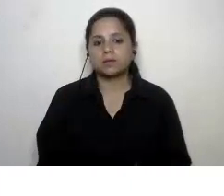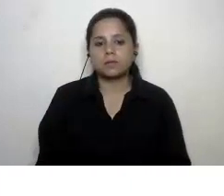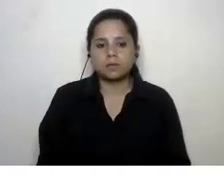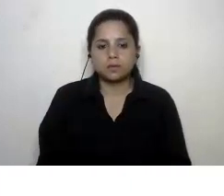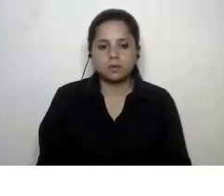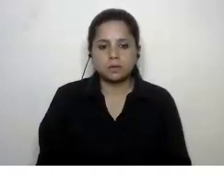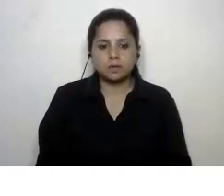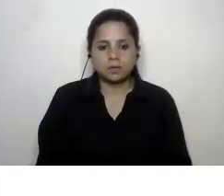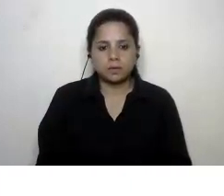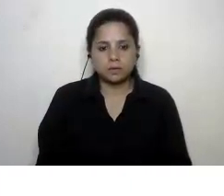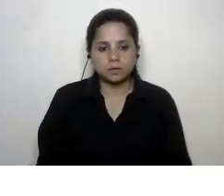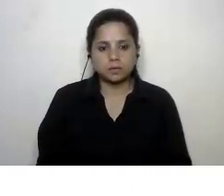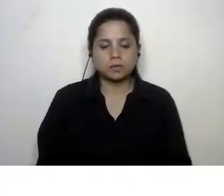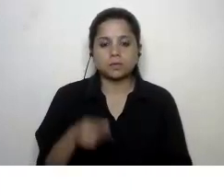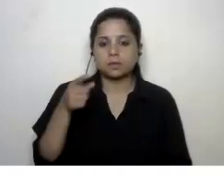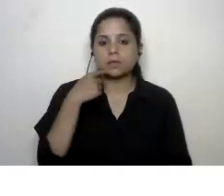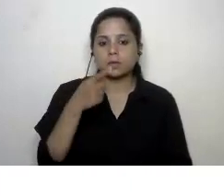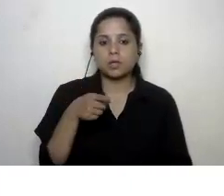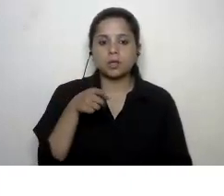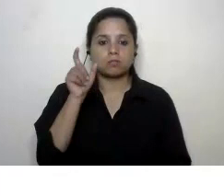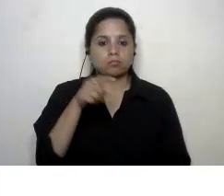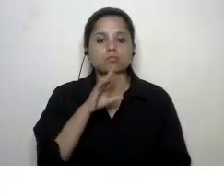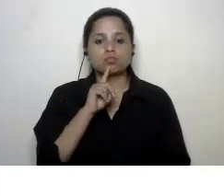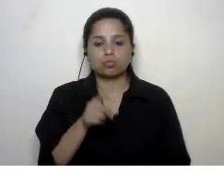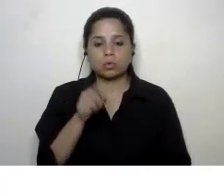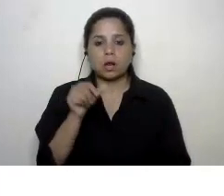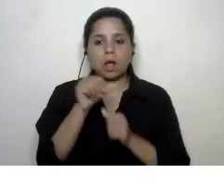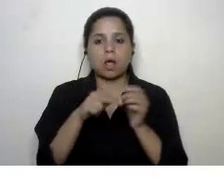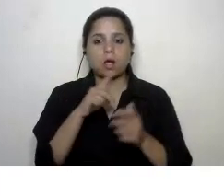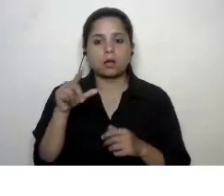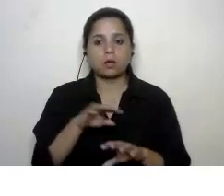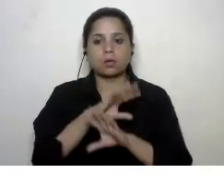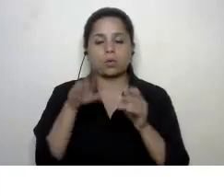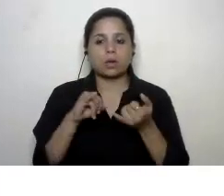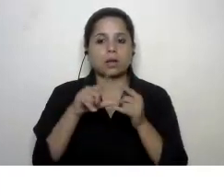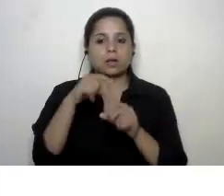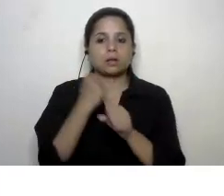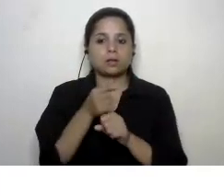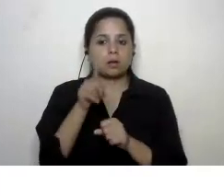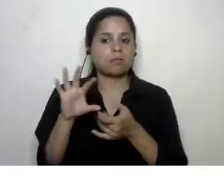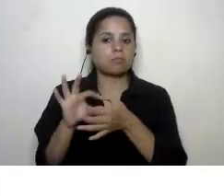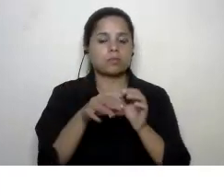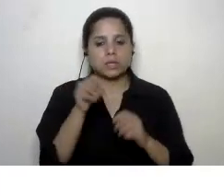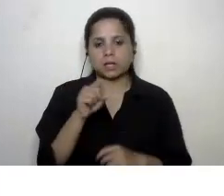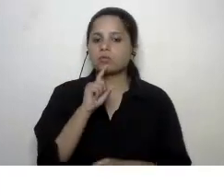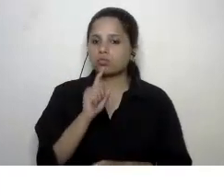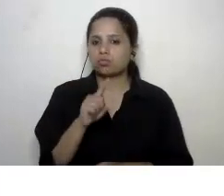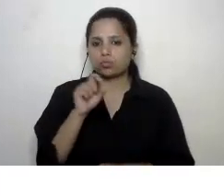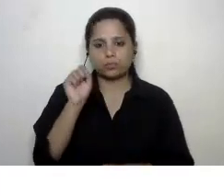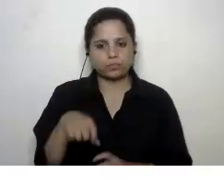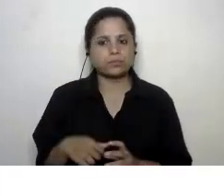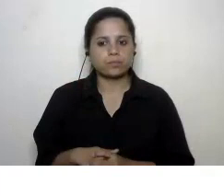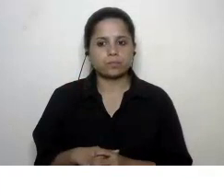What Yes. can we So do in the Anil Kumar is classroom? saying very true. Anil Kumar is saying that all these SDGs are interlinked. Very true. Correct. Very